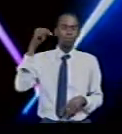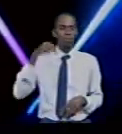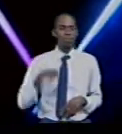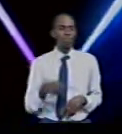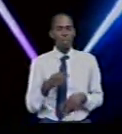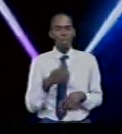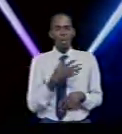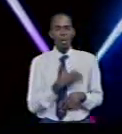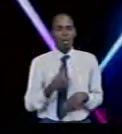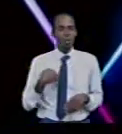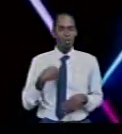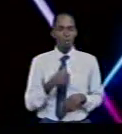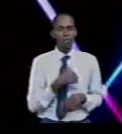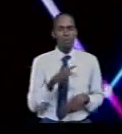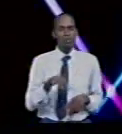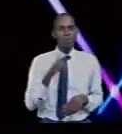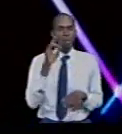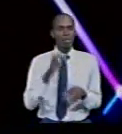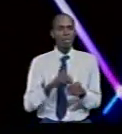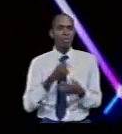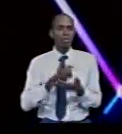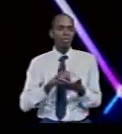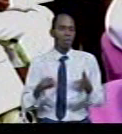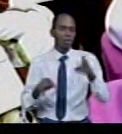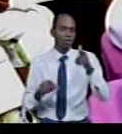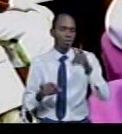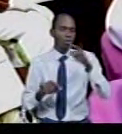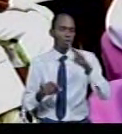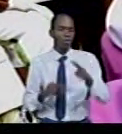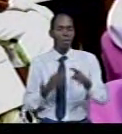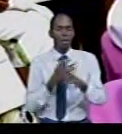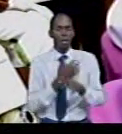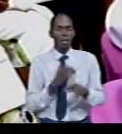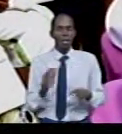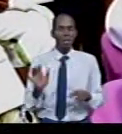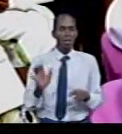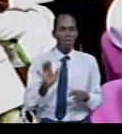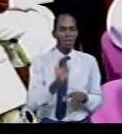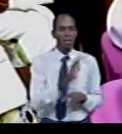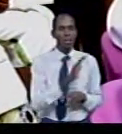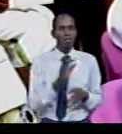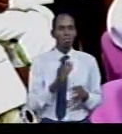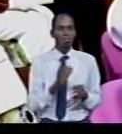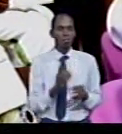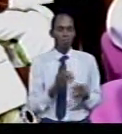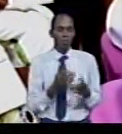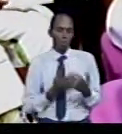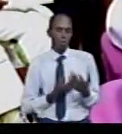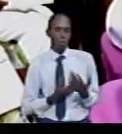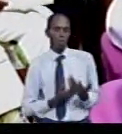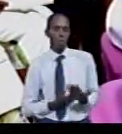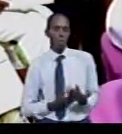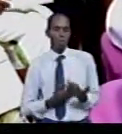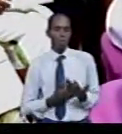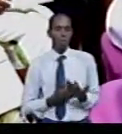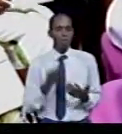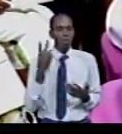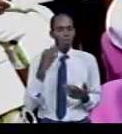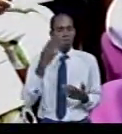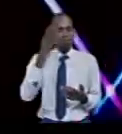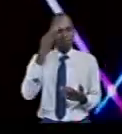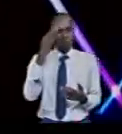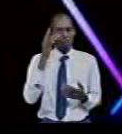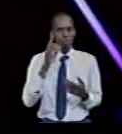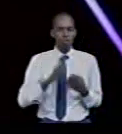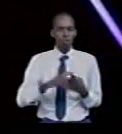Then we're told in verse 24, it says, and they're laying in wait was known of